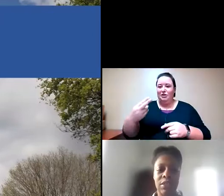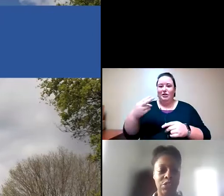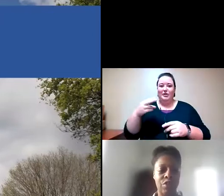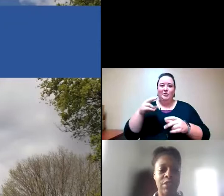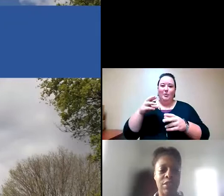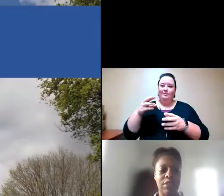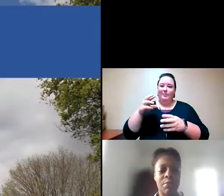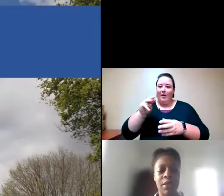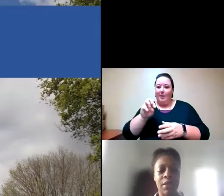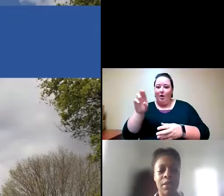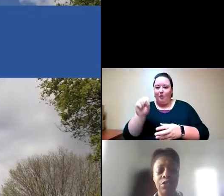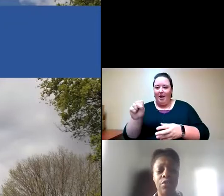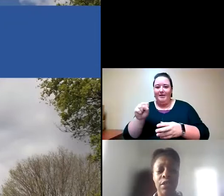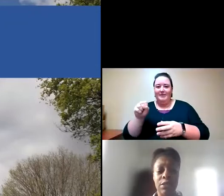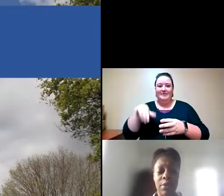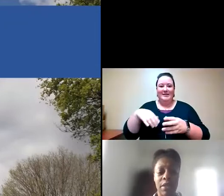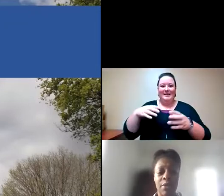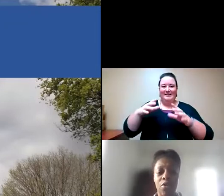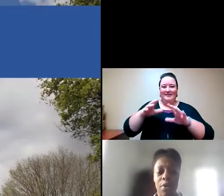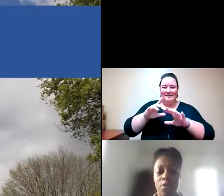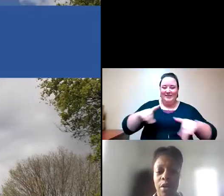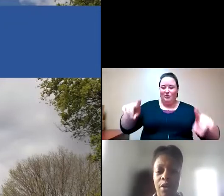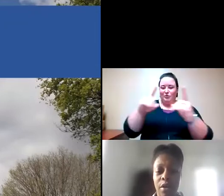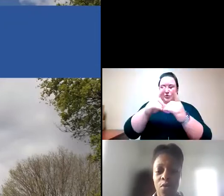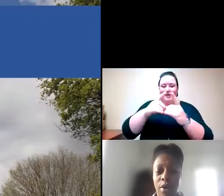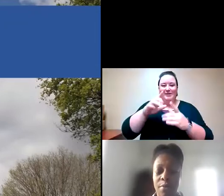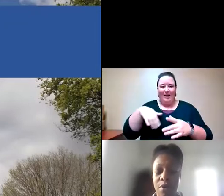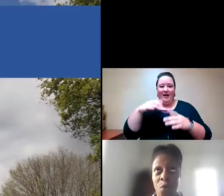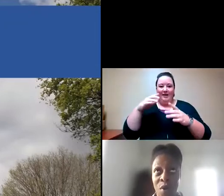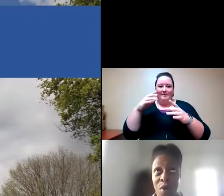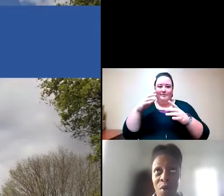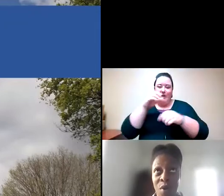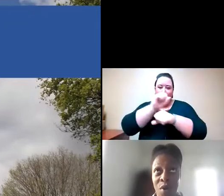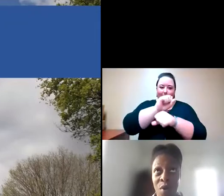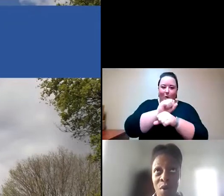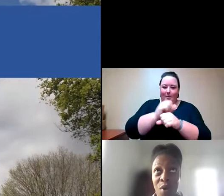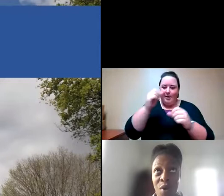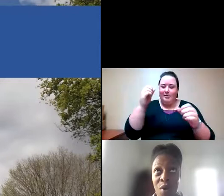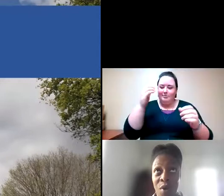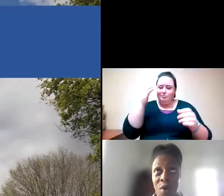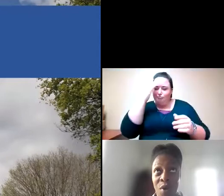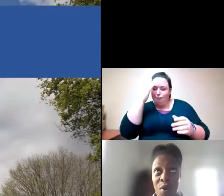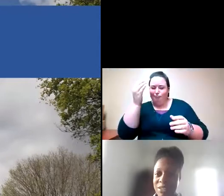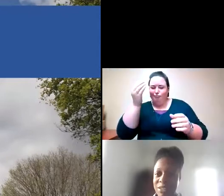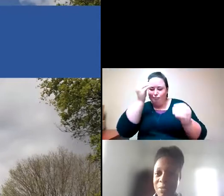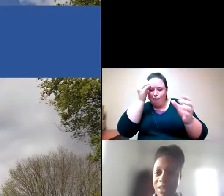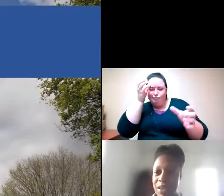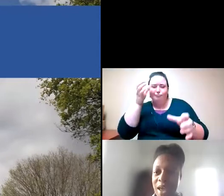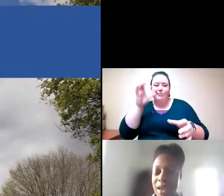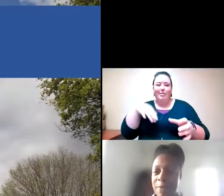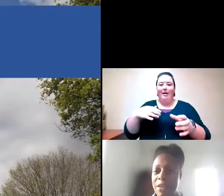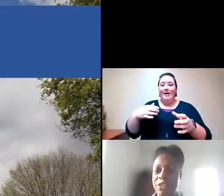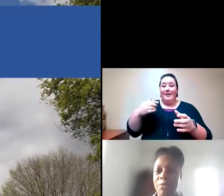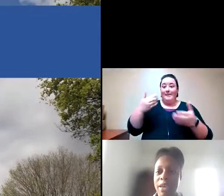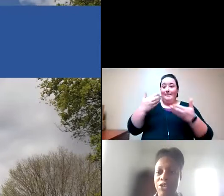Services District's National Disability Employment Awareness Month event. My name is Shanti Bailey.